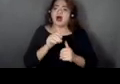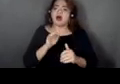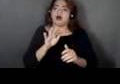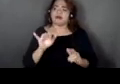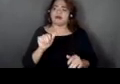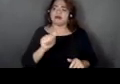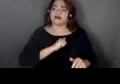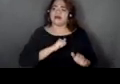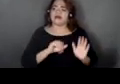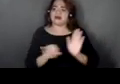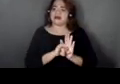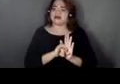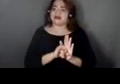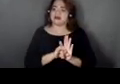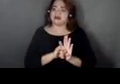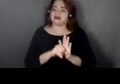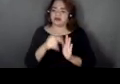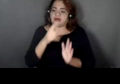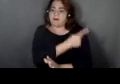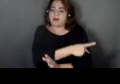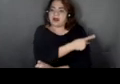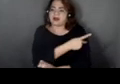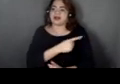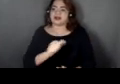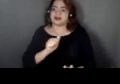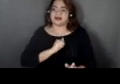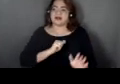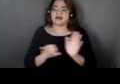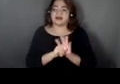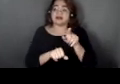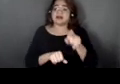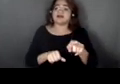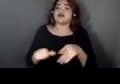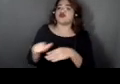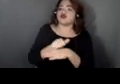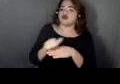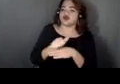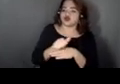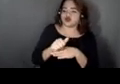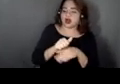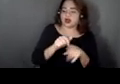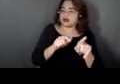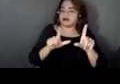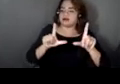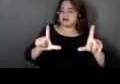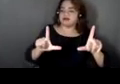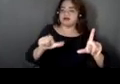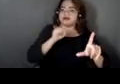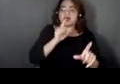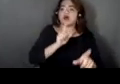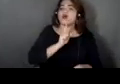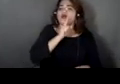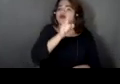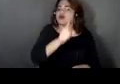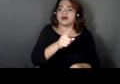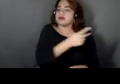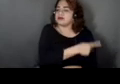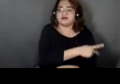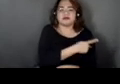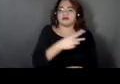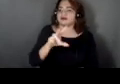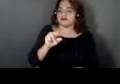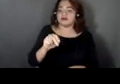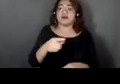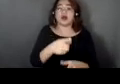this is from our training playground. This is not an actual patient, but a mock-up of what our current